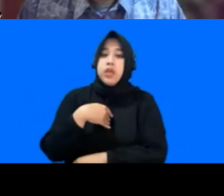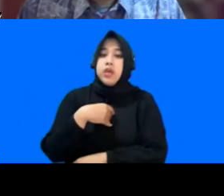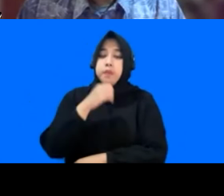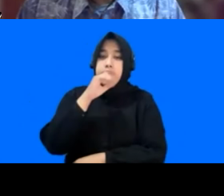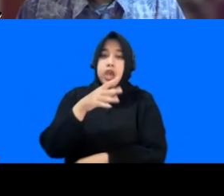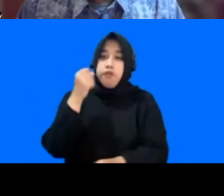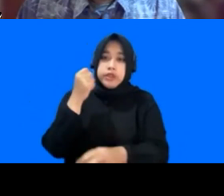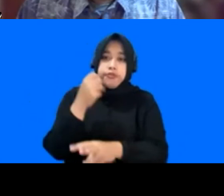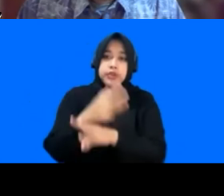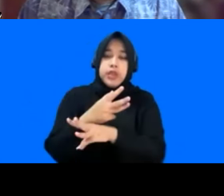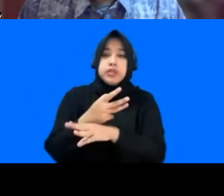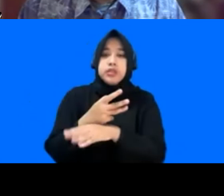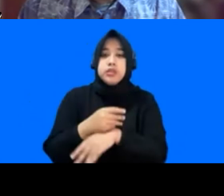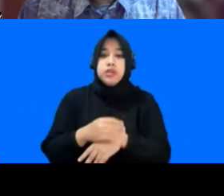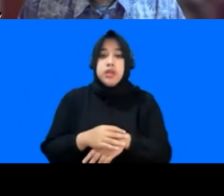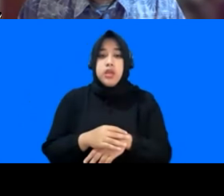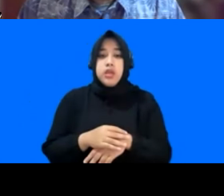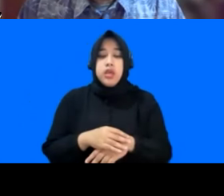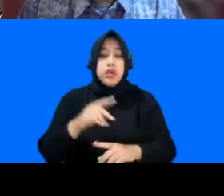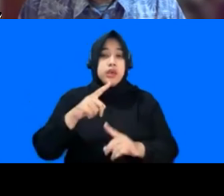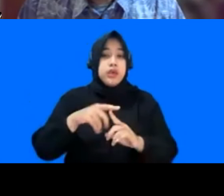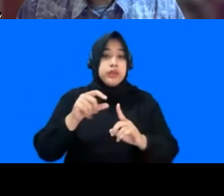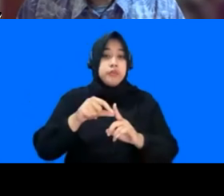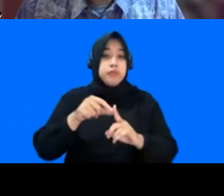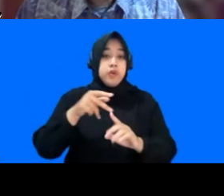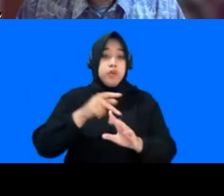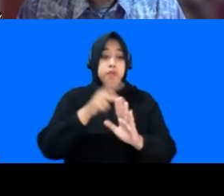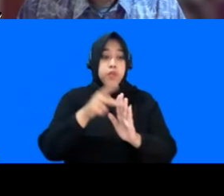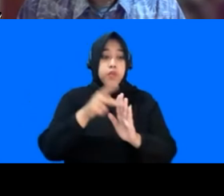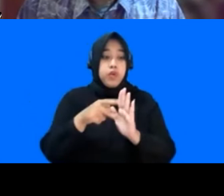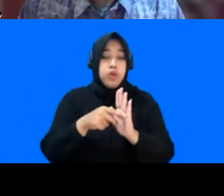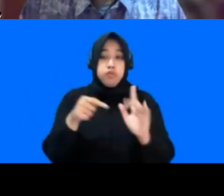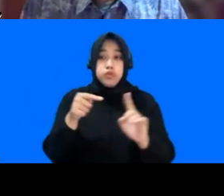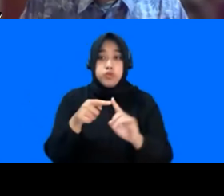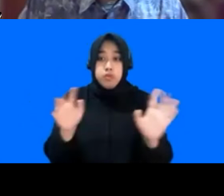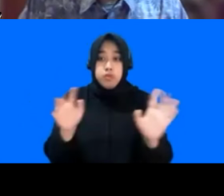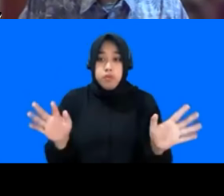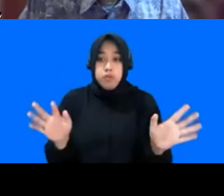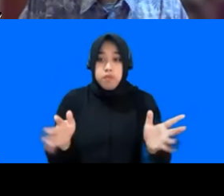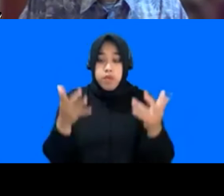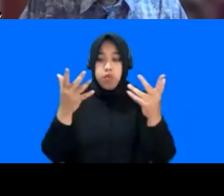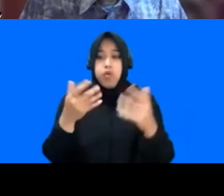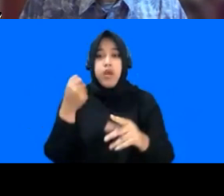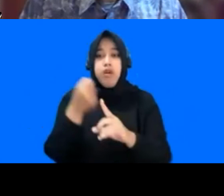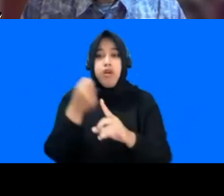program for building more advocates in our communities.